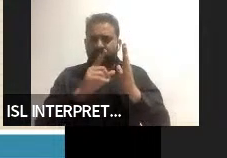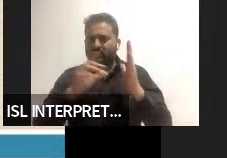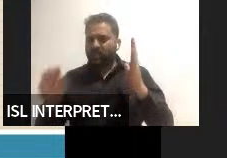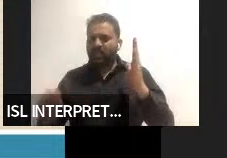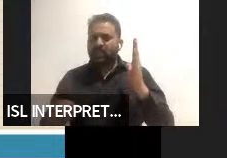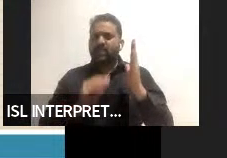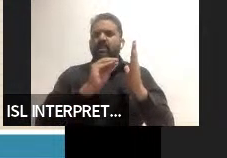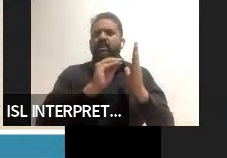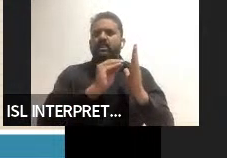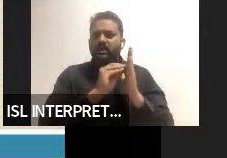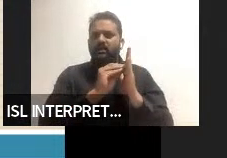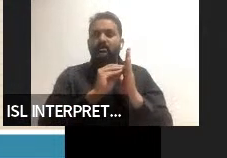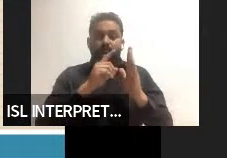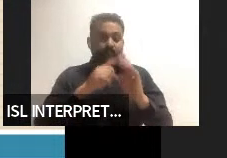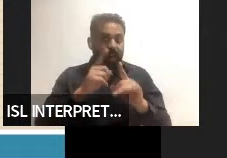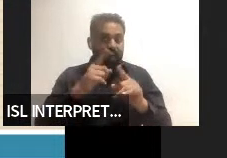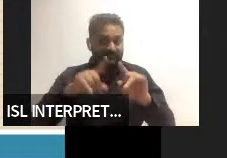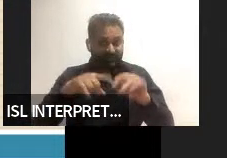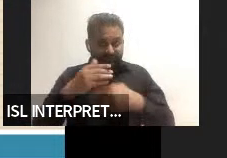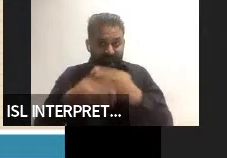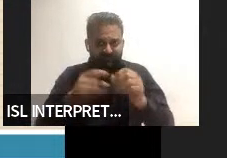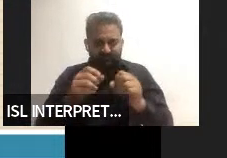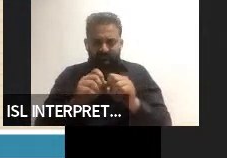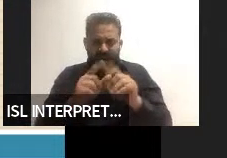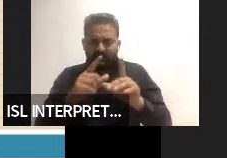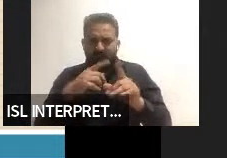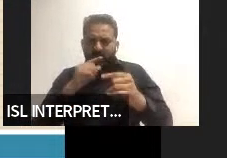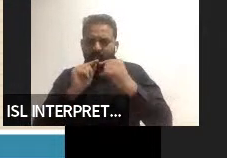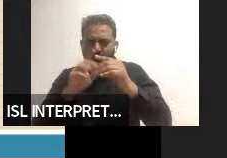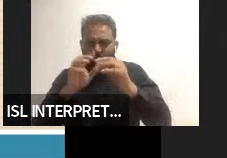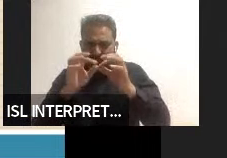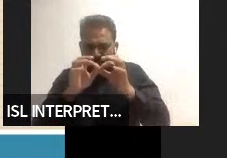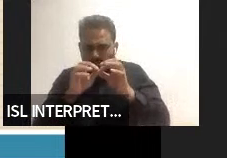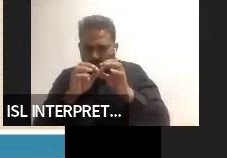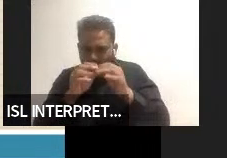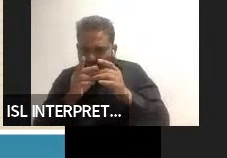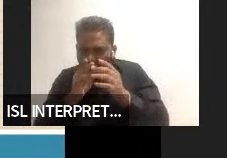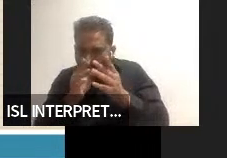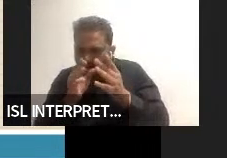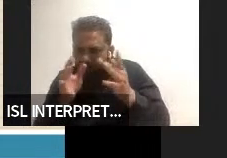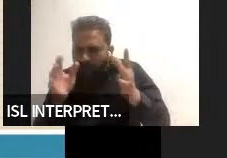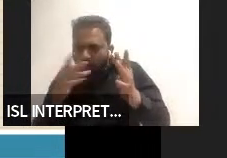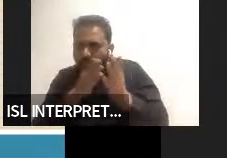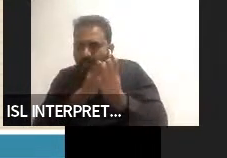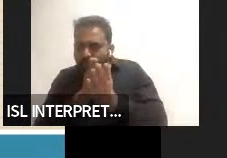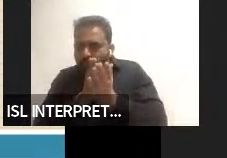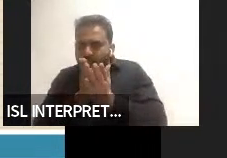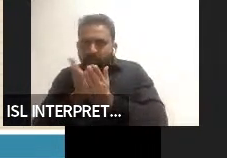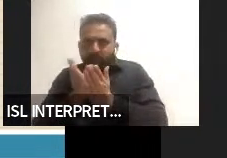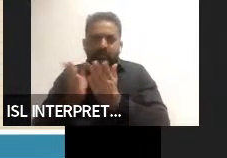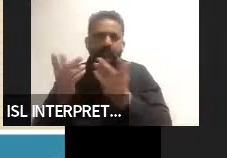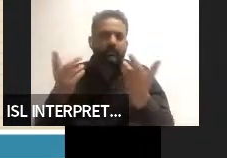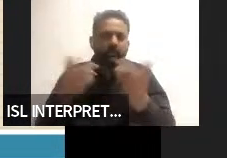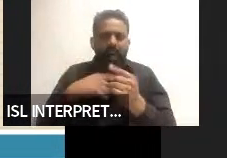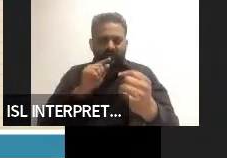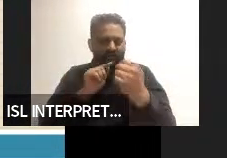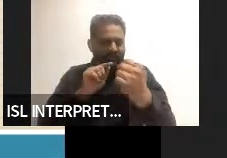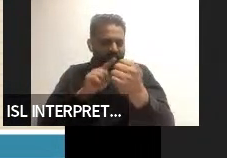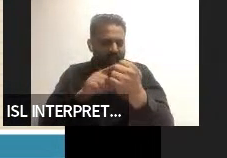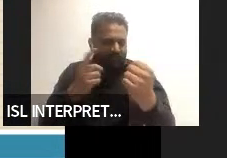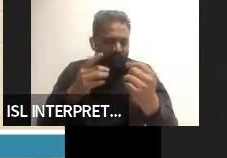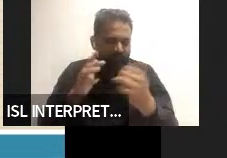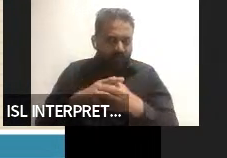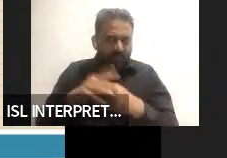And then you should start unpacking your argument and say that the reason you are arguing that the tribunal